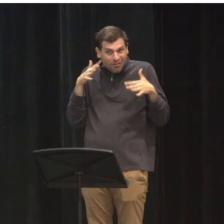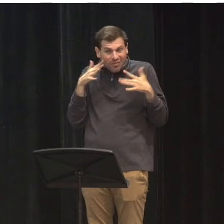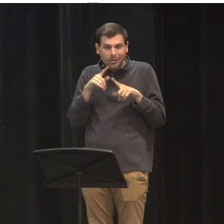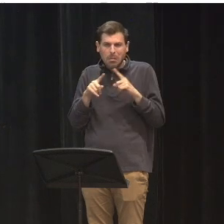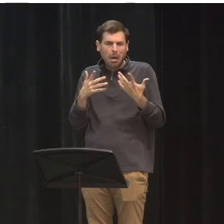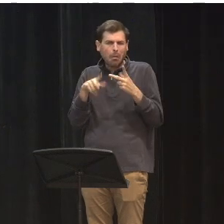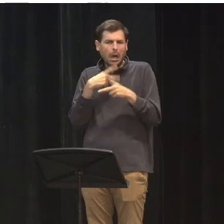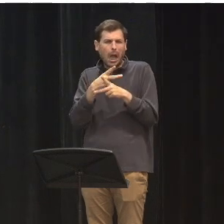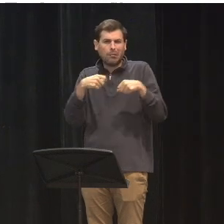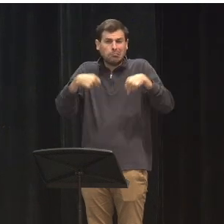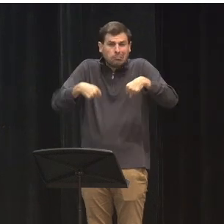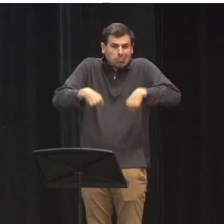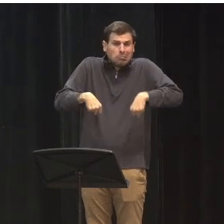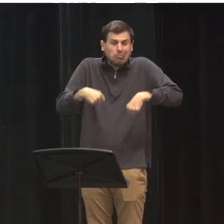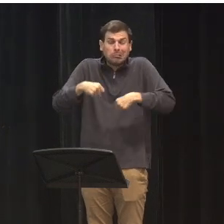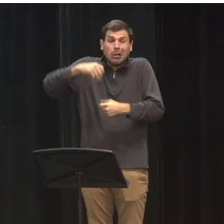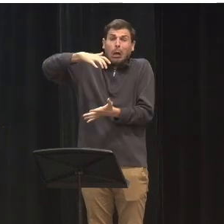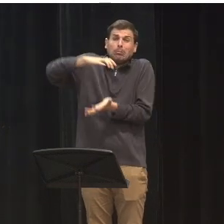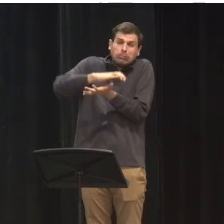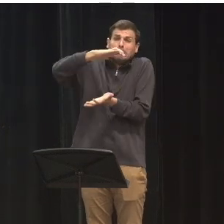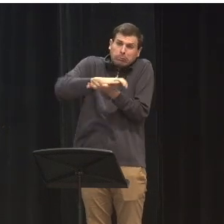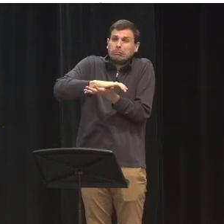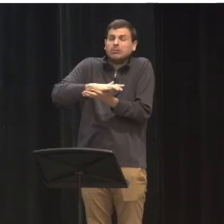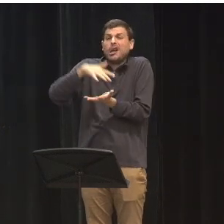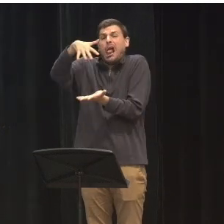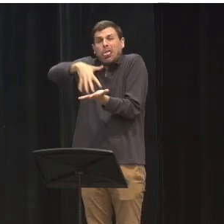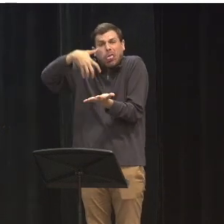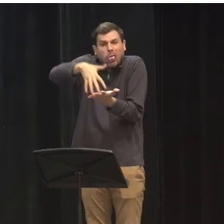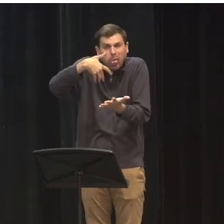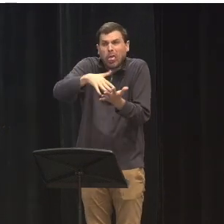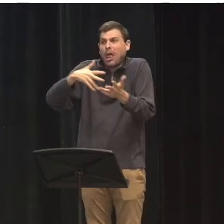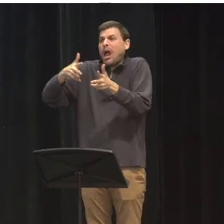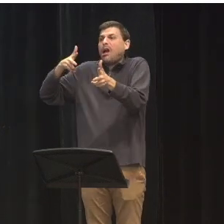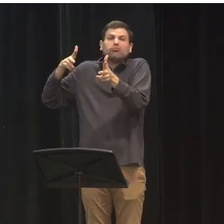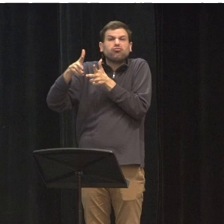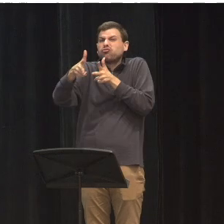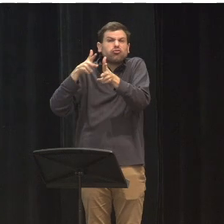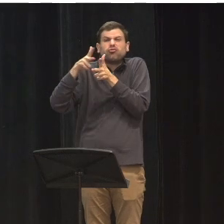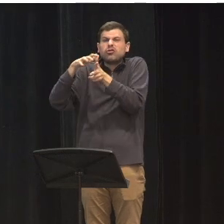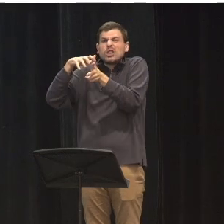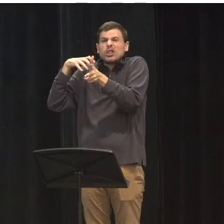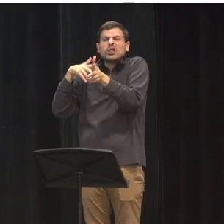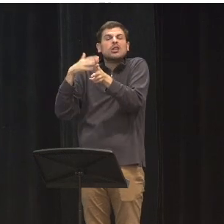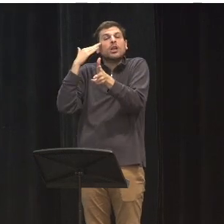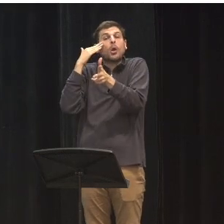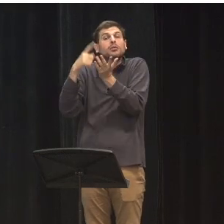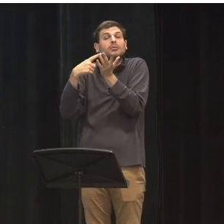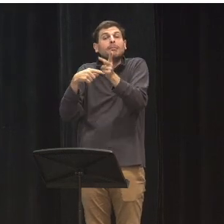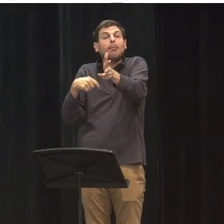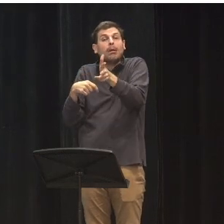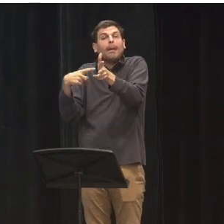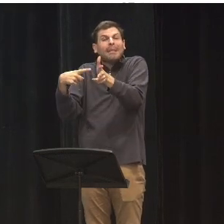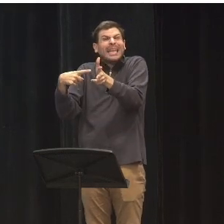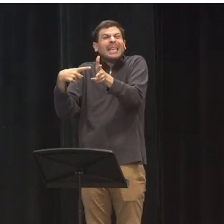Jackhammers, compressors, pile drivers, truck noise, that wonderful sound when they're backing up, beep, beep,